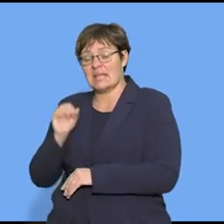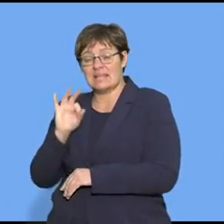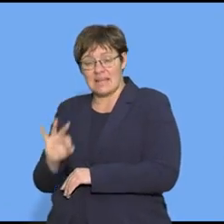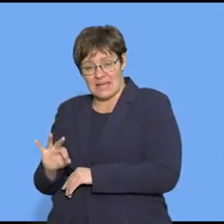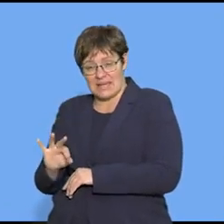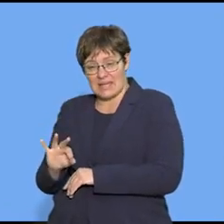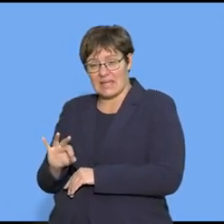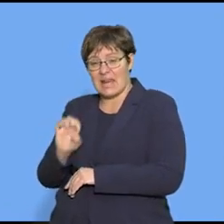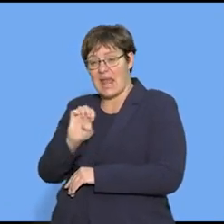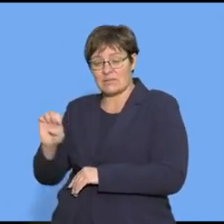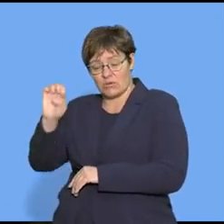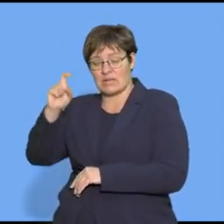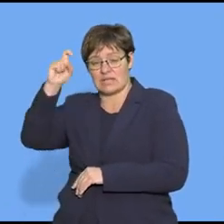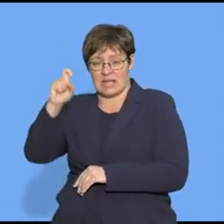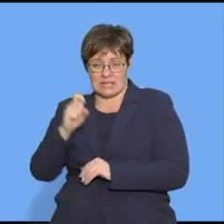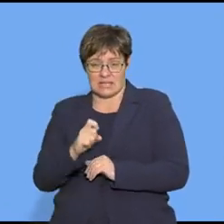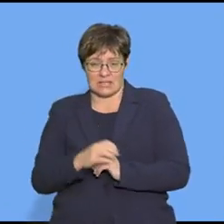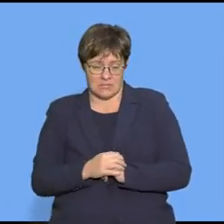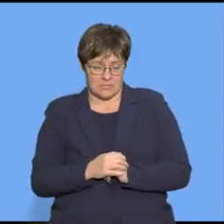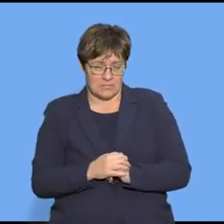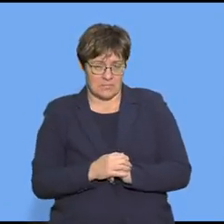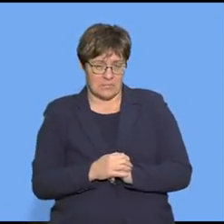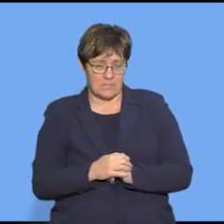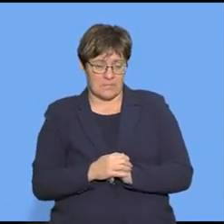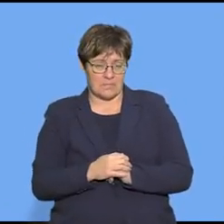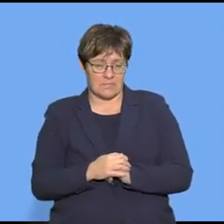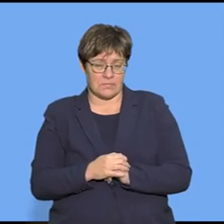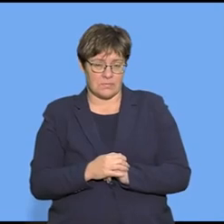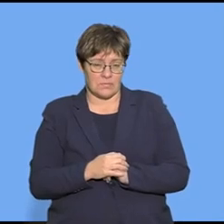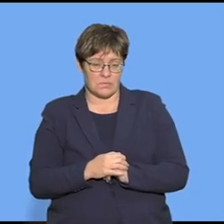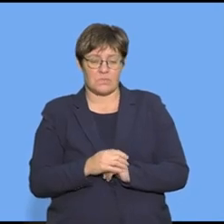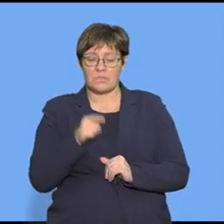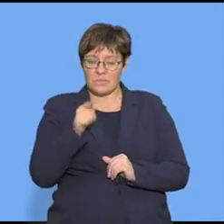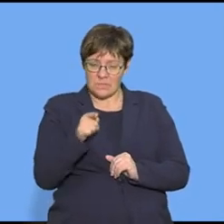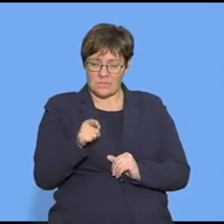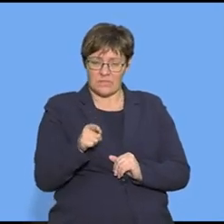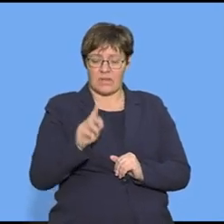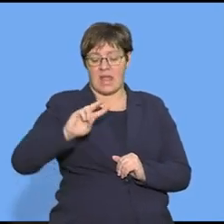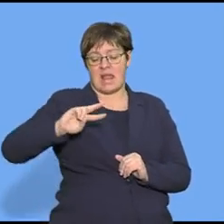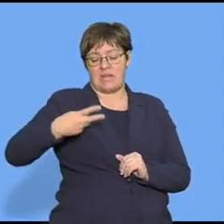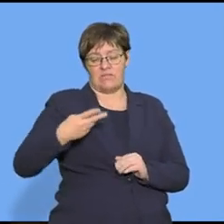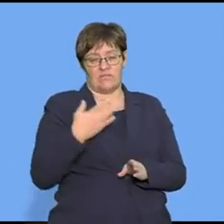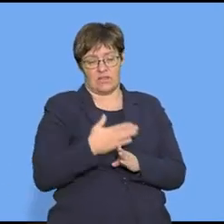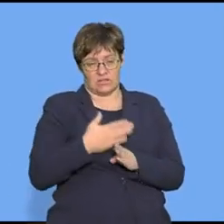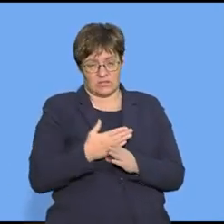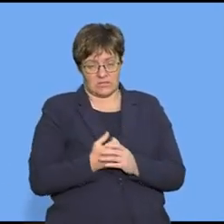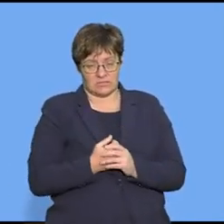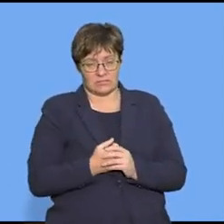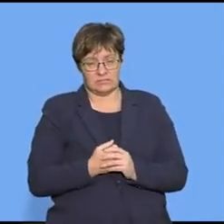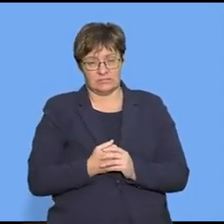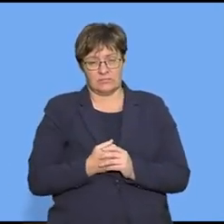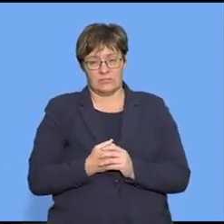and then our exponent, which is y, is x. And then this will be the inverse function. So